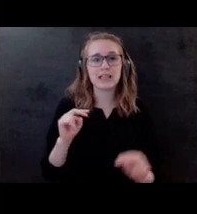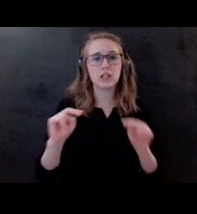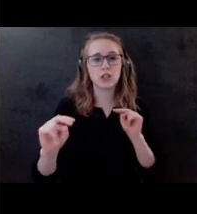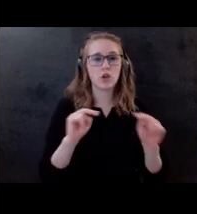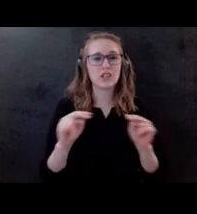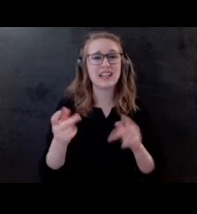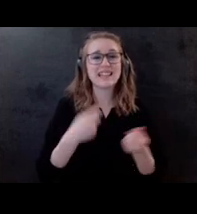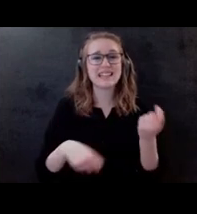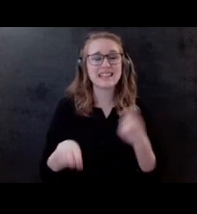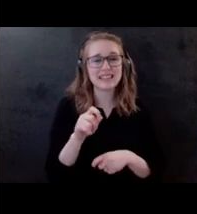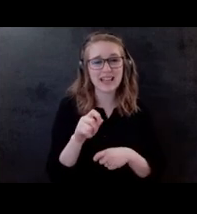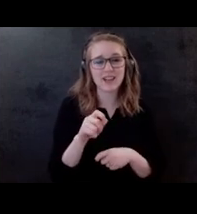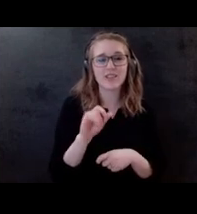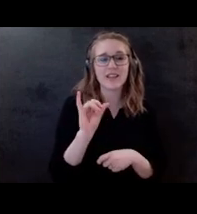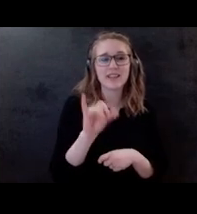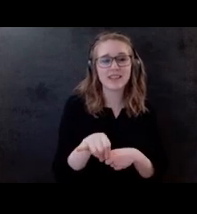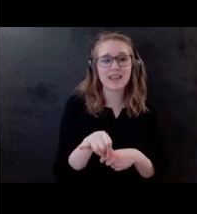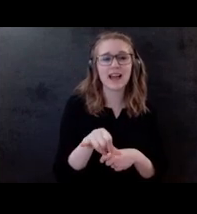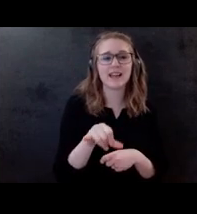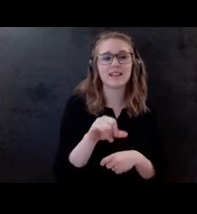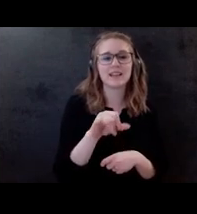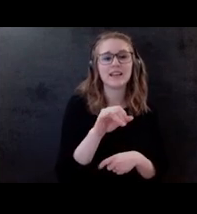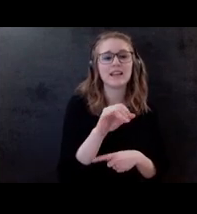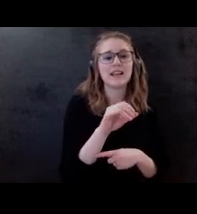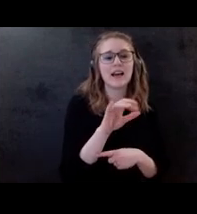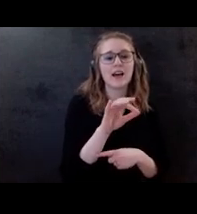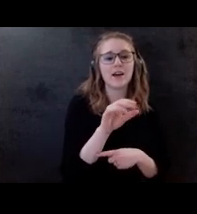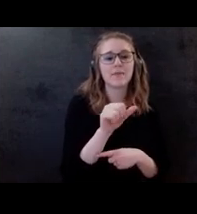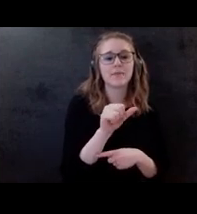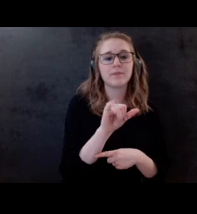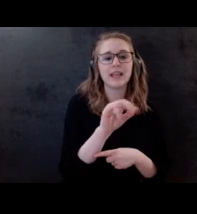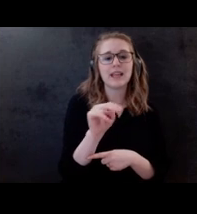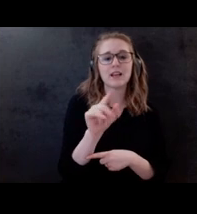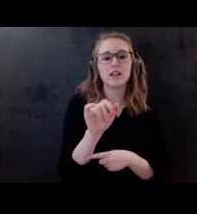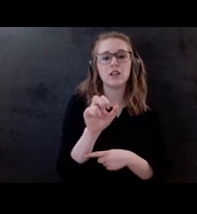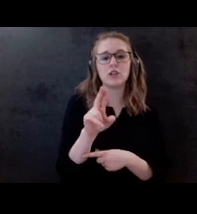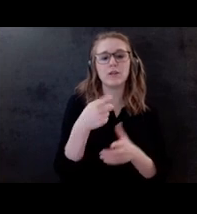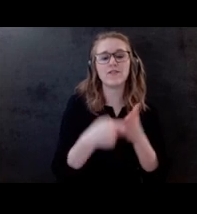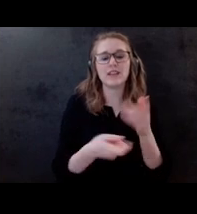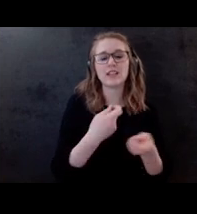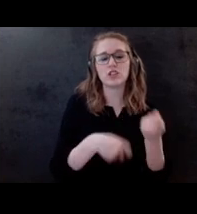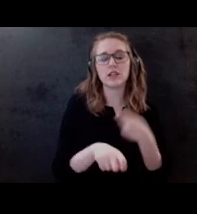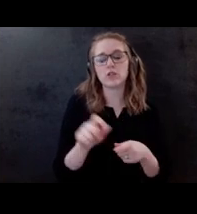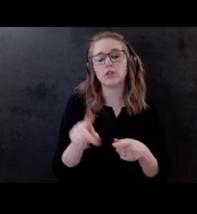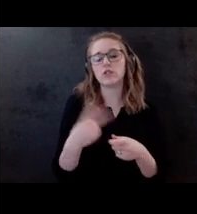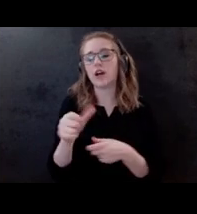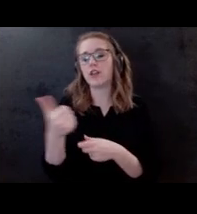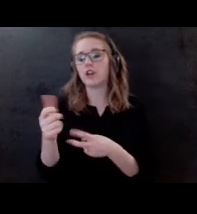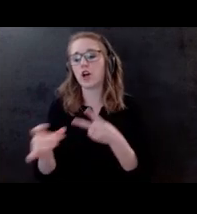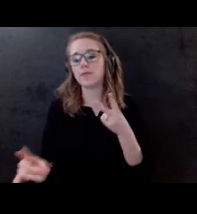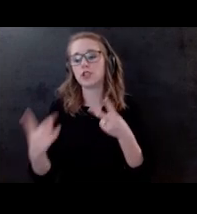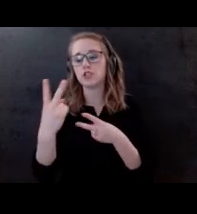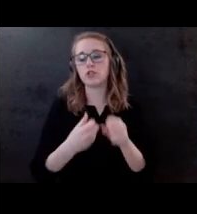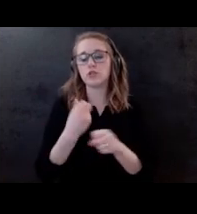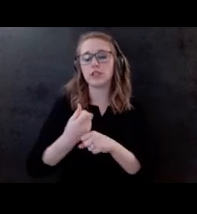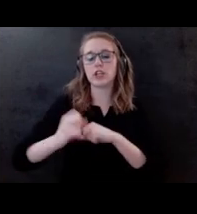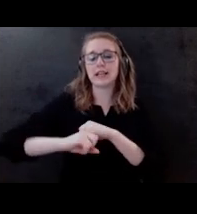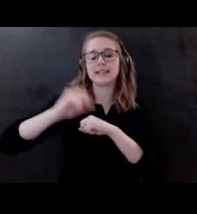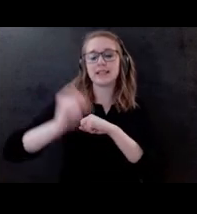of the in-lieu fee exchange, there were options. The option was to pay $20,000 for a 2-year extension to March 9th of this